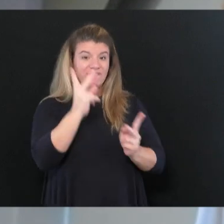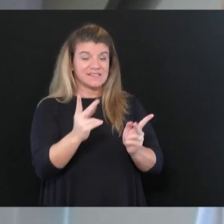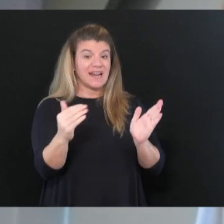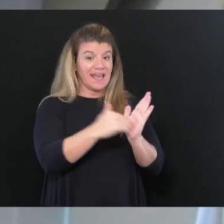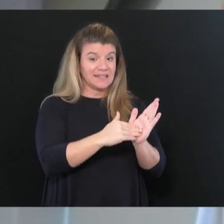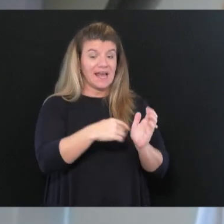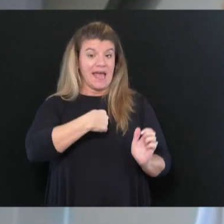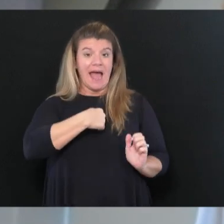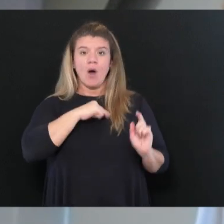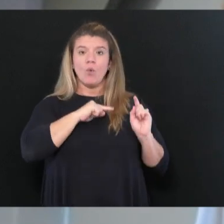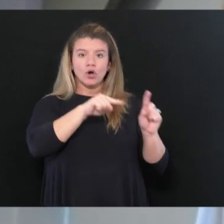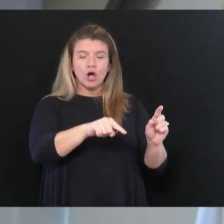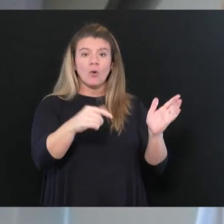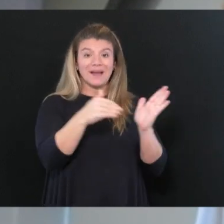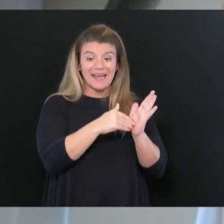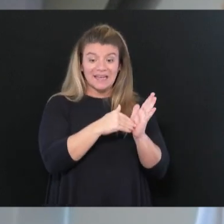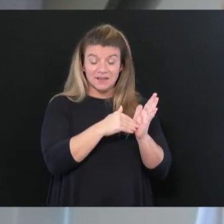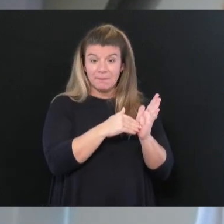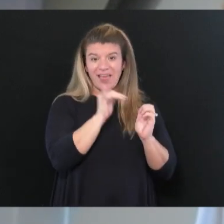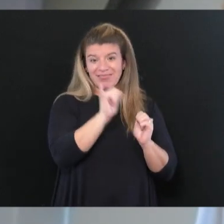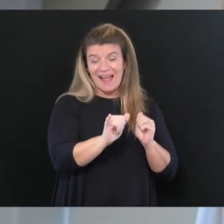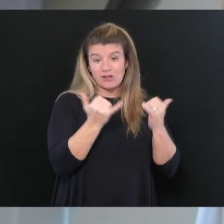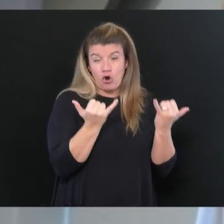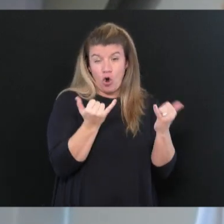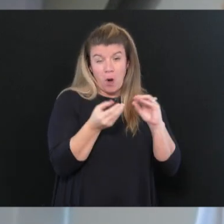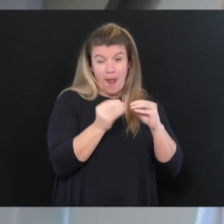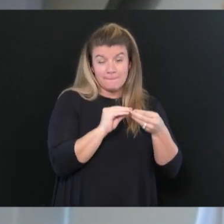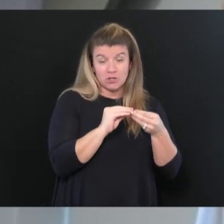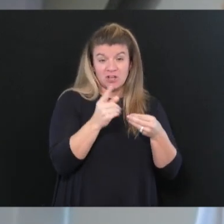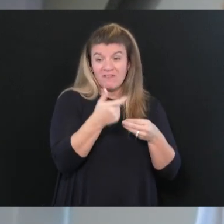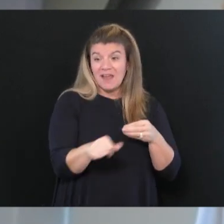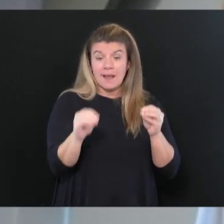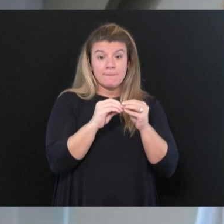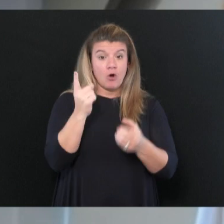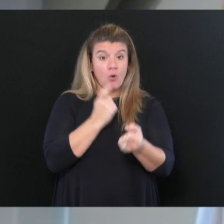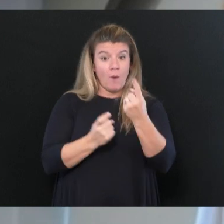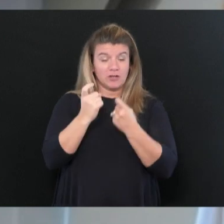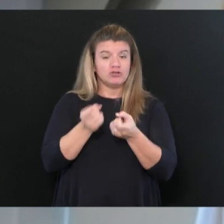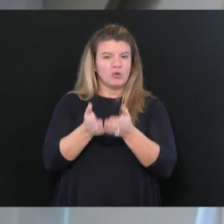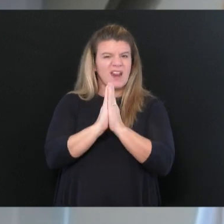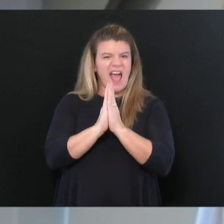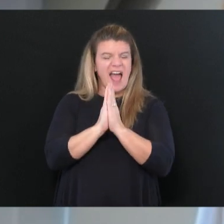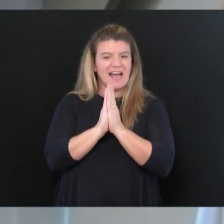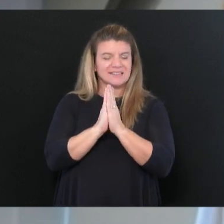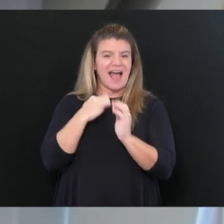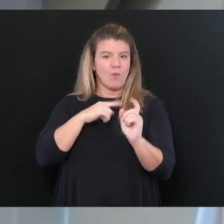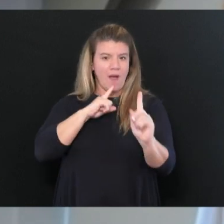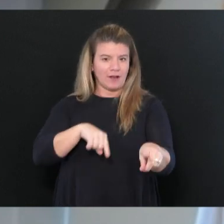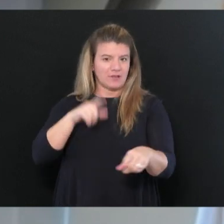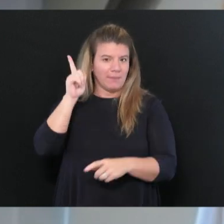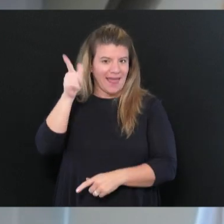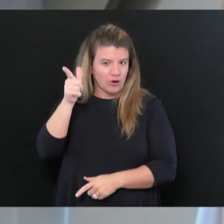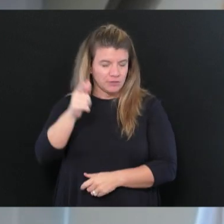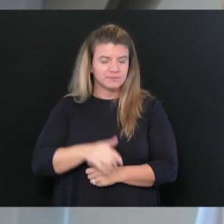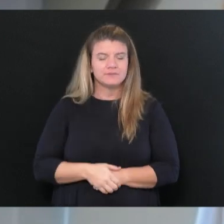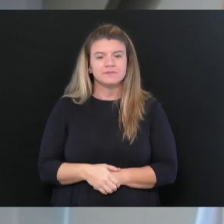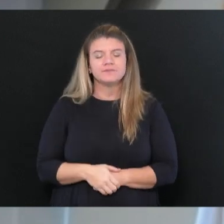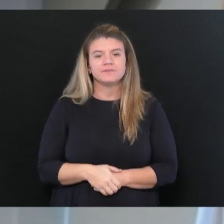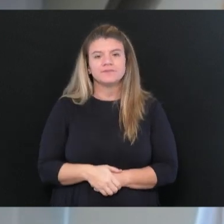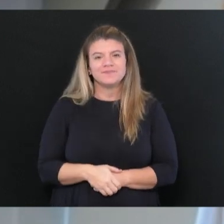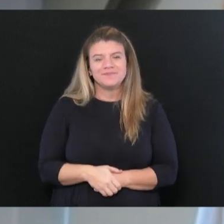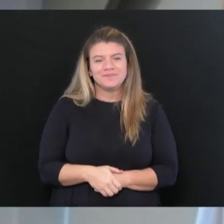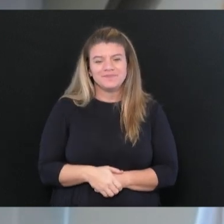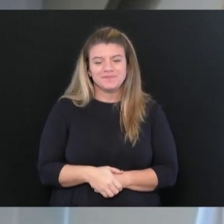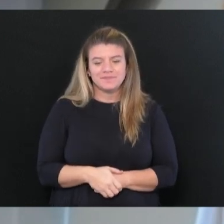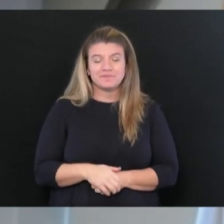but those are our current numbers. If anyone has any further questions, we can answer them later. I'll leave it to